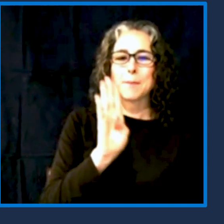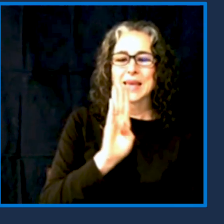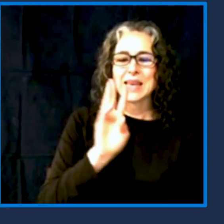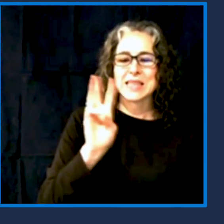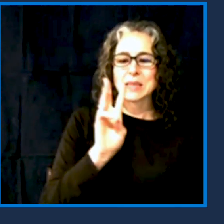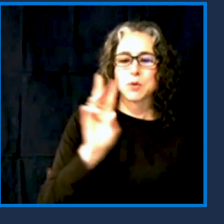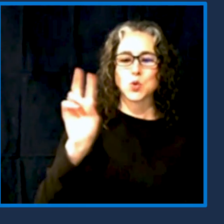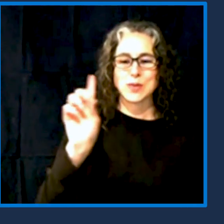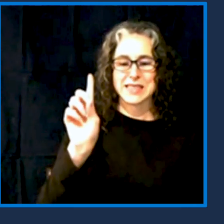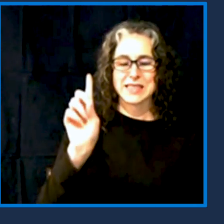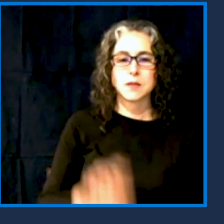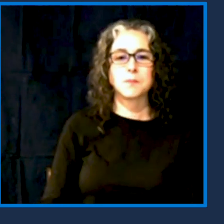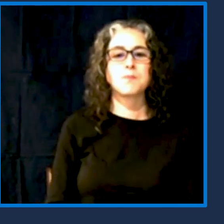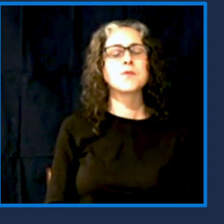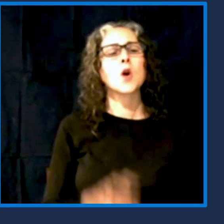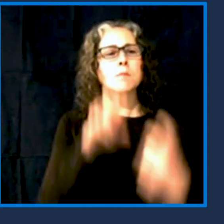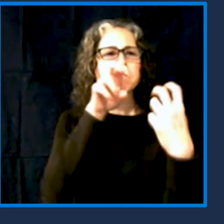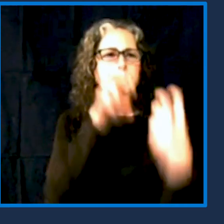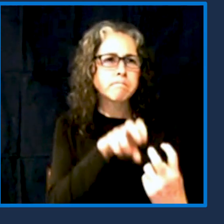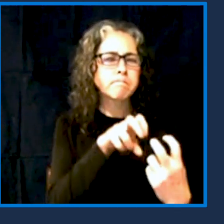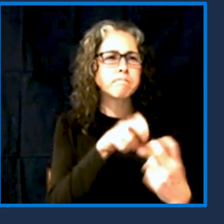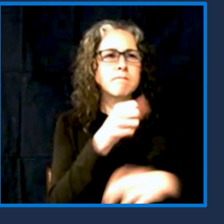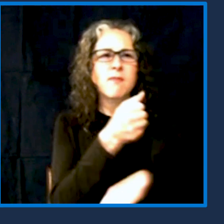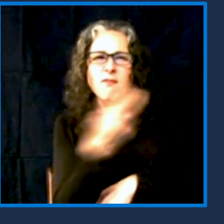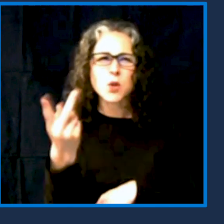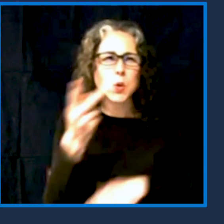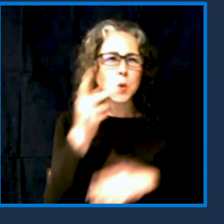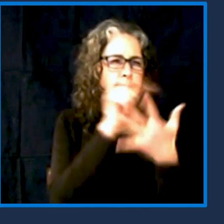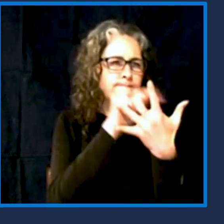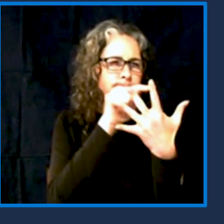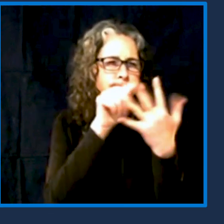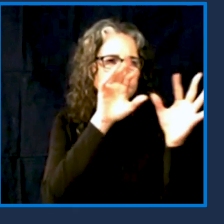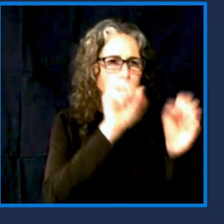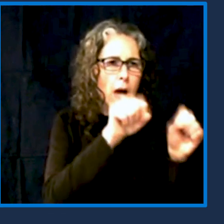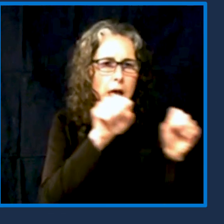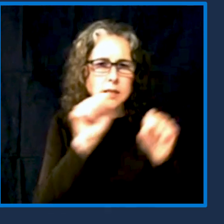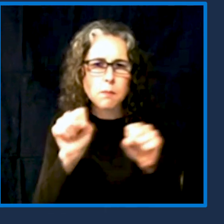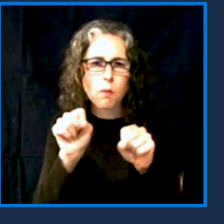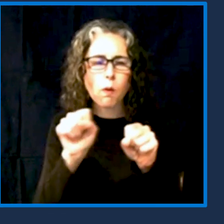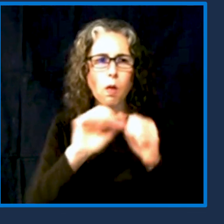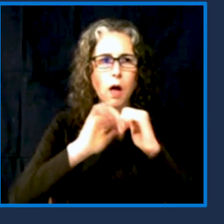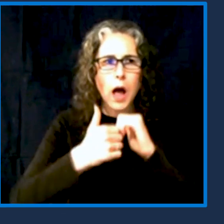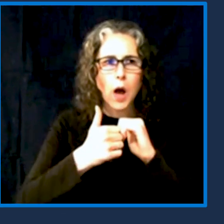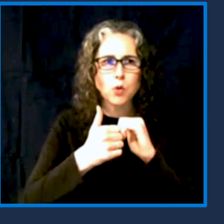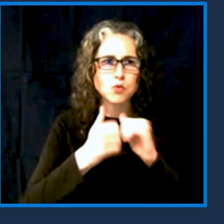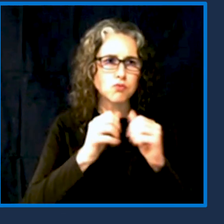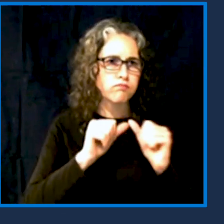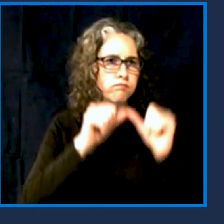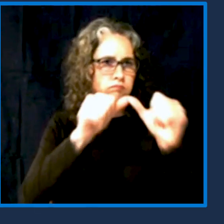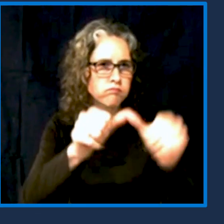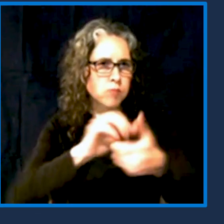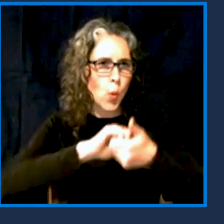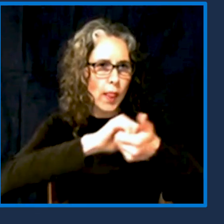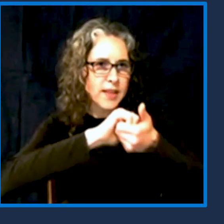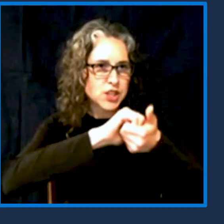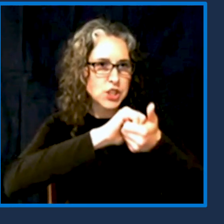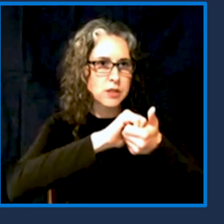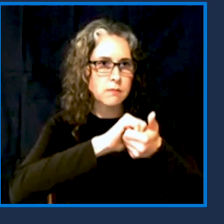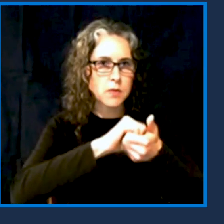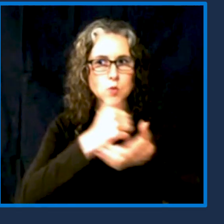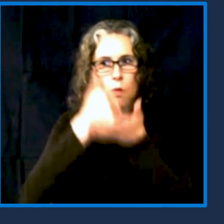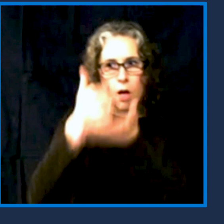We sat down and we brainstormed with them of the several possible ways in which we can, further this relationship to help